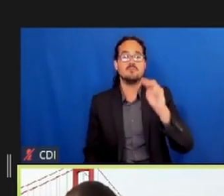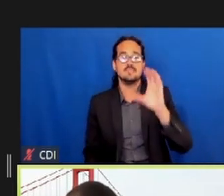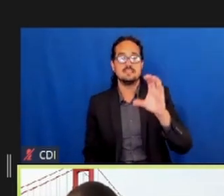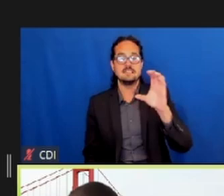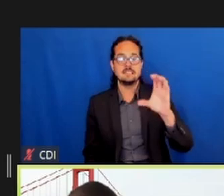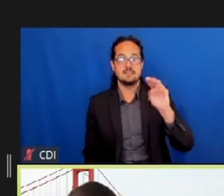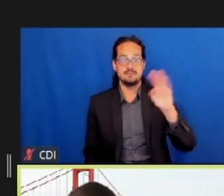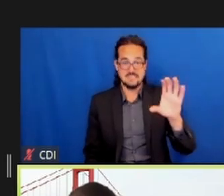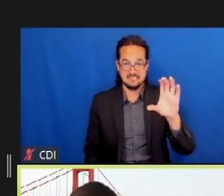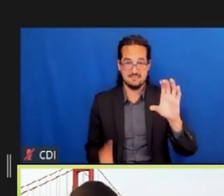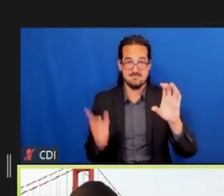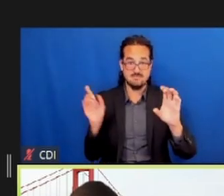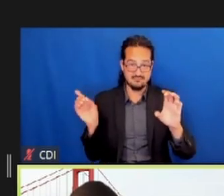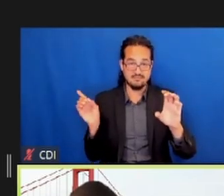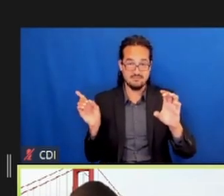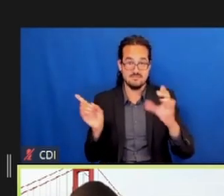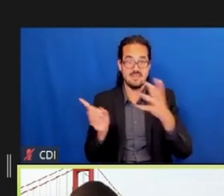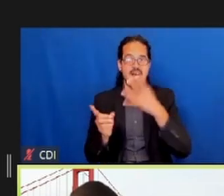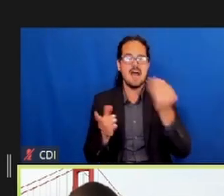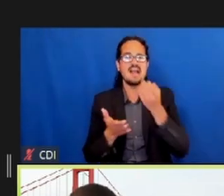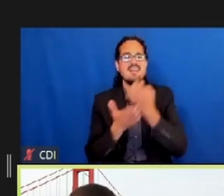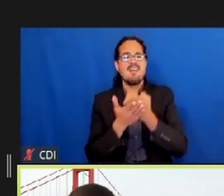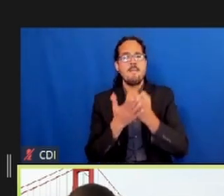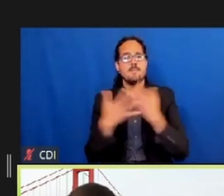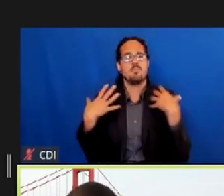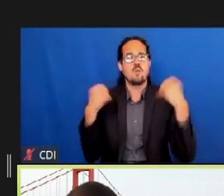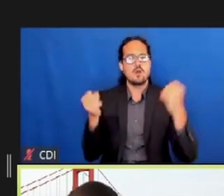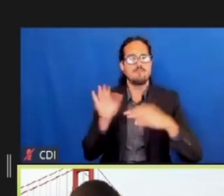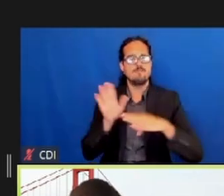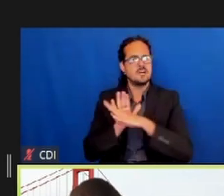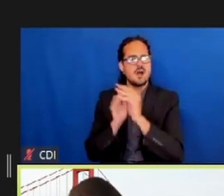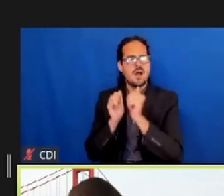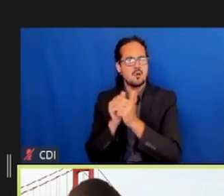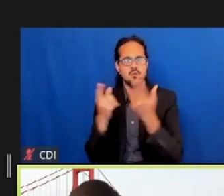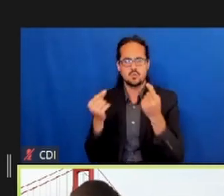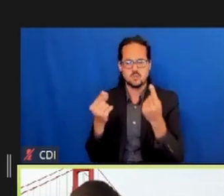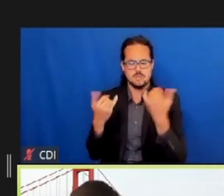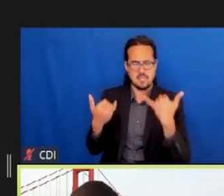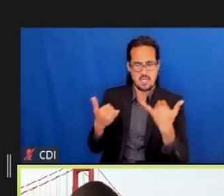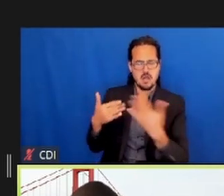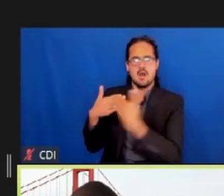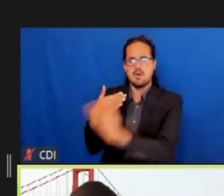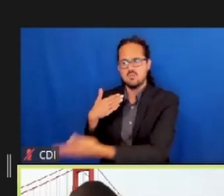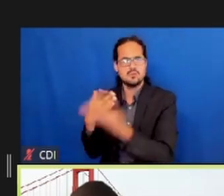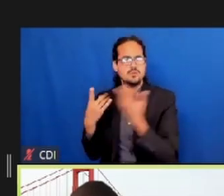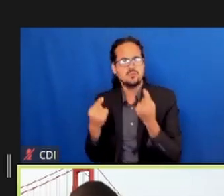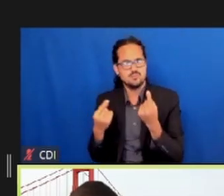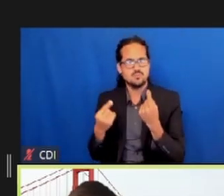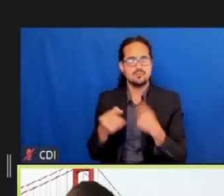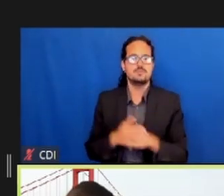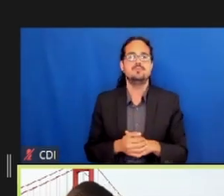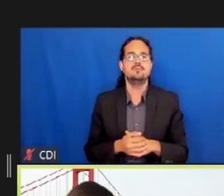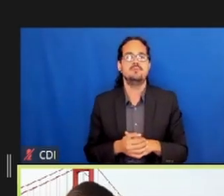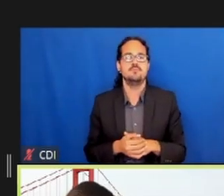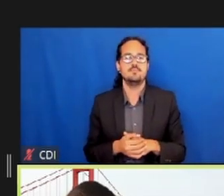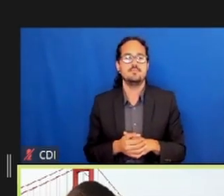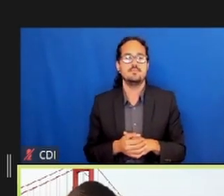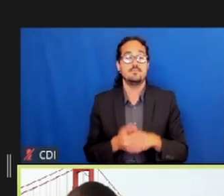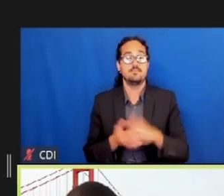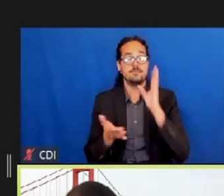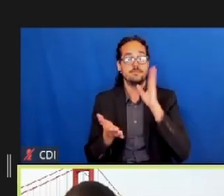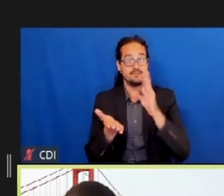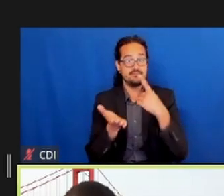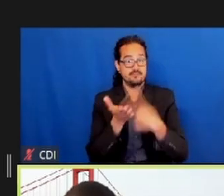economic recovery. Then I'm going to talk about silver linings or the lessons learned or some things that we as a community might like